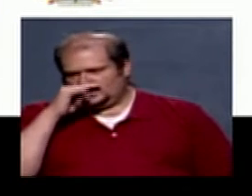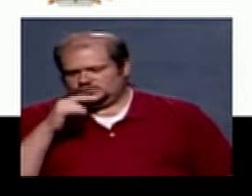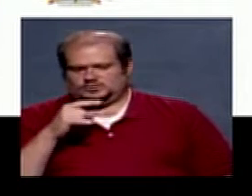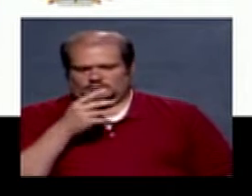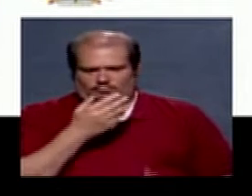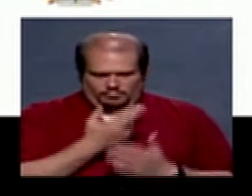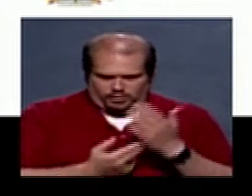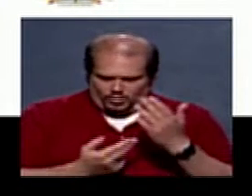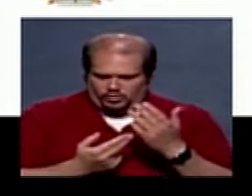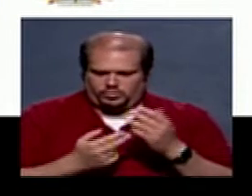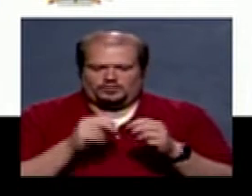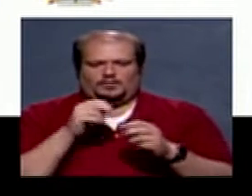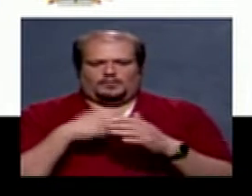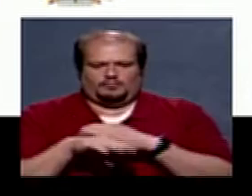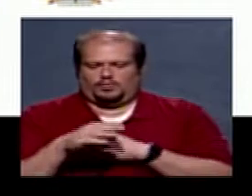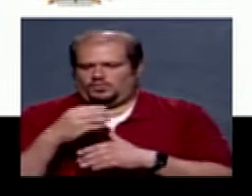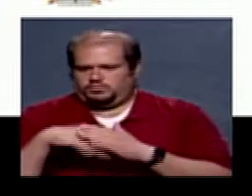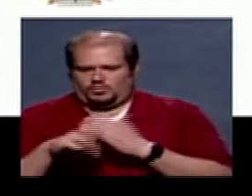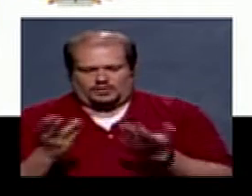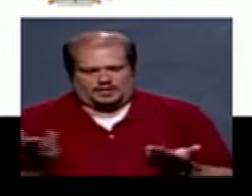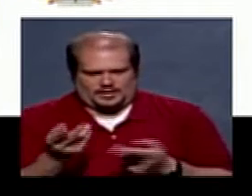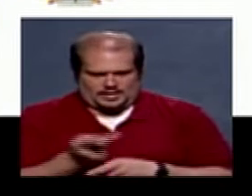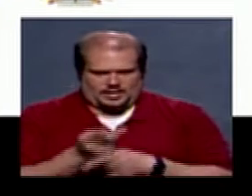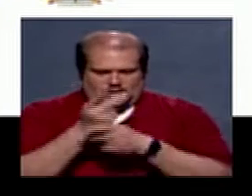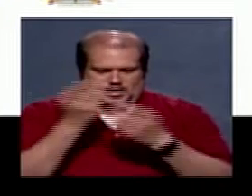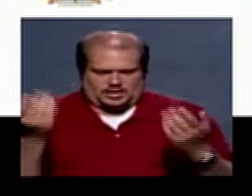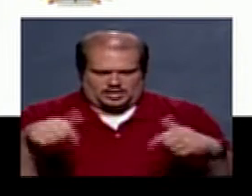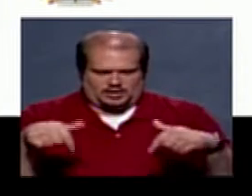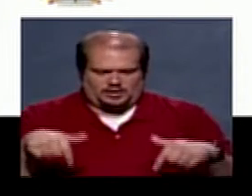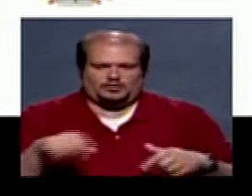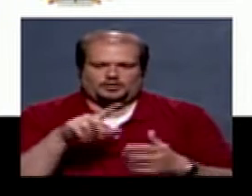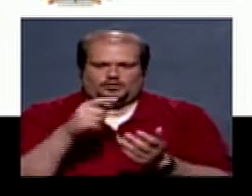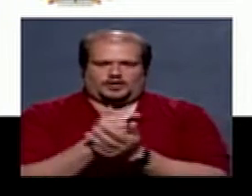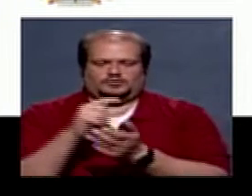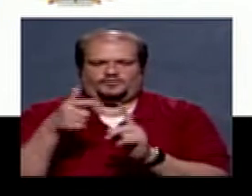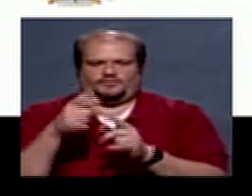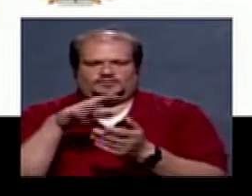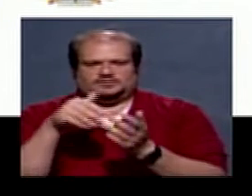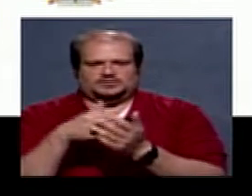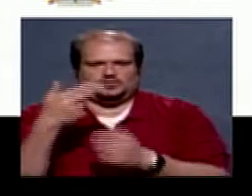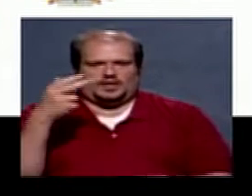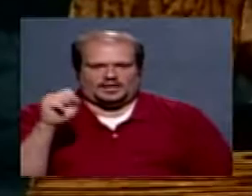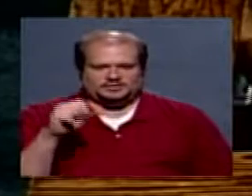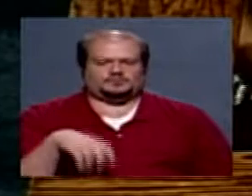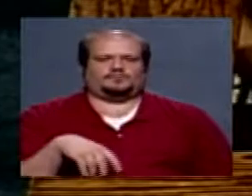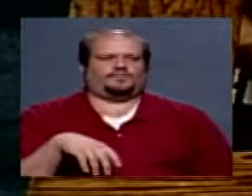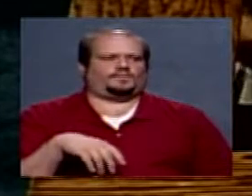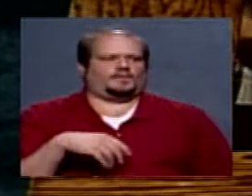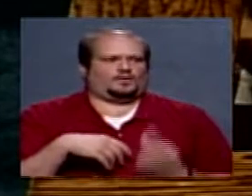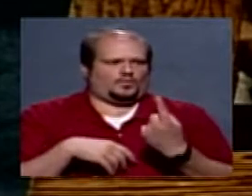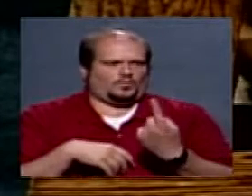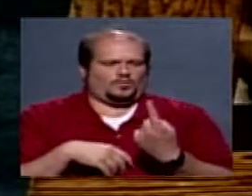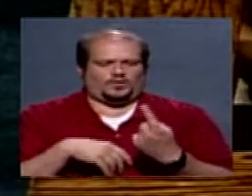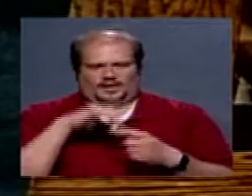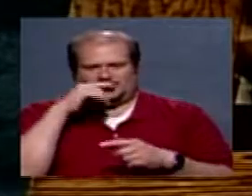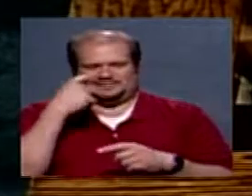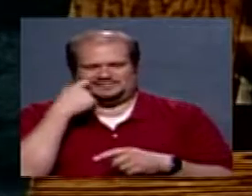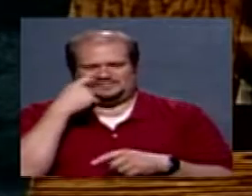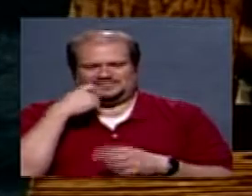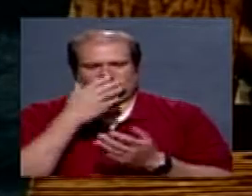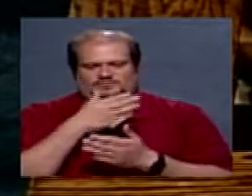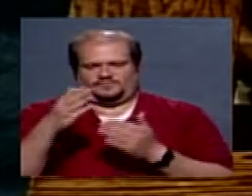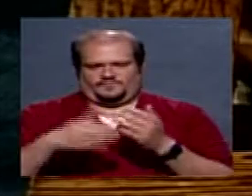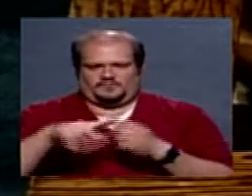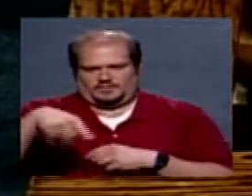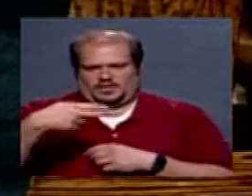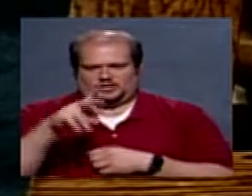who both were born and brought up here and graduated from Central High. One of them just finished his